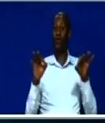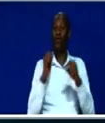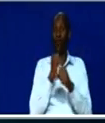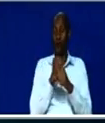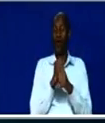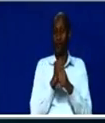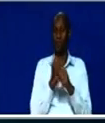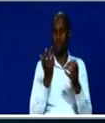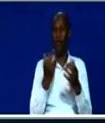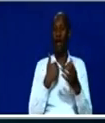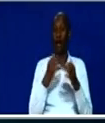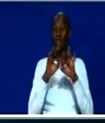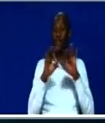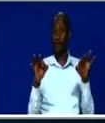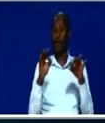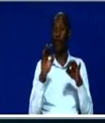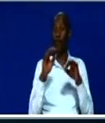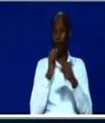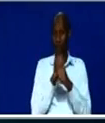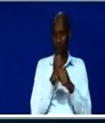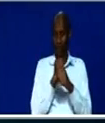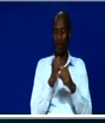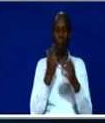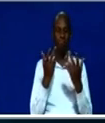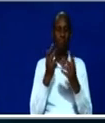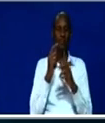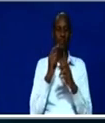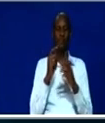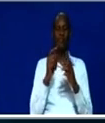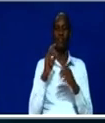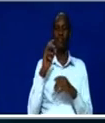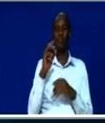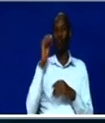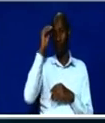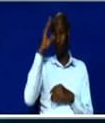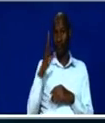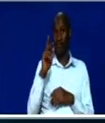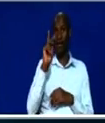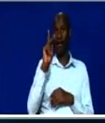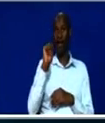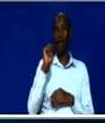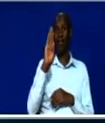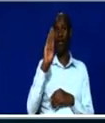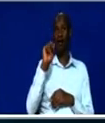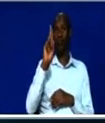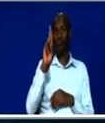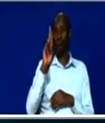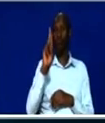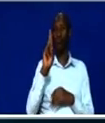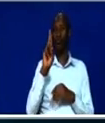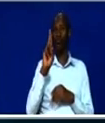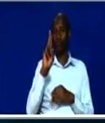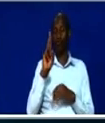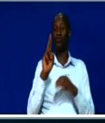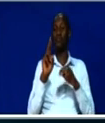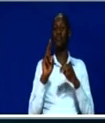we still have fieldwork in paper 2. So in terms of question C, students from a Kiambu school conducted a field study of a